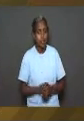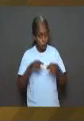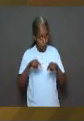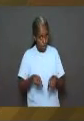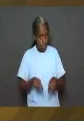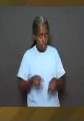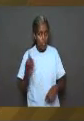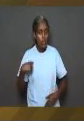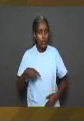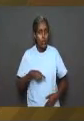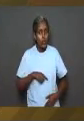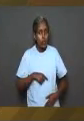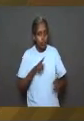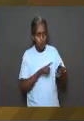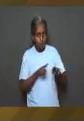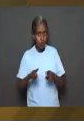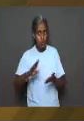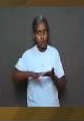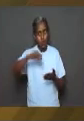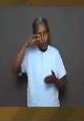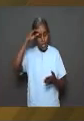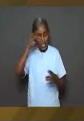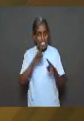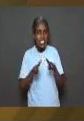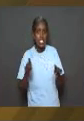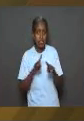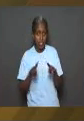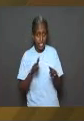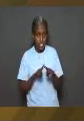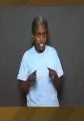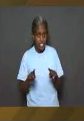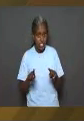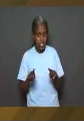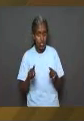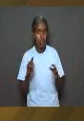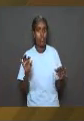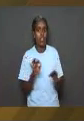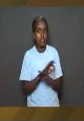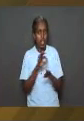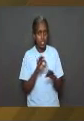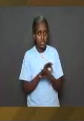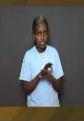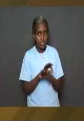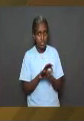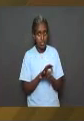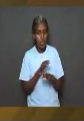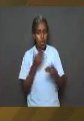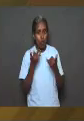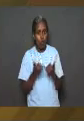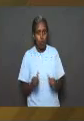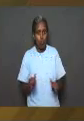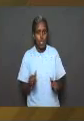Today, we will also learn the differentiation of a function over